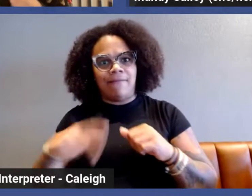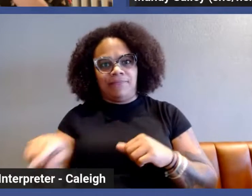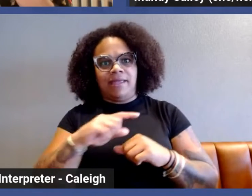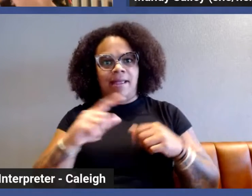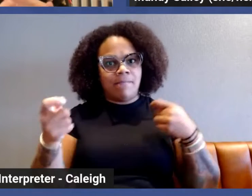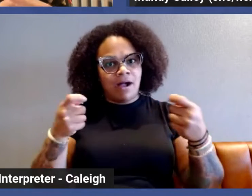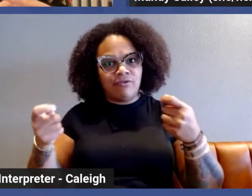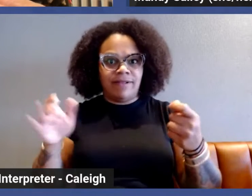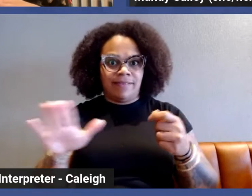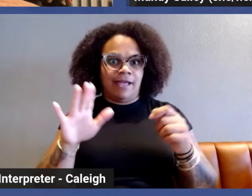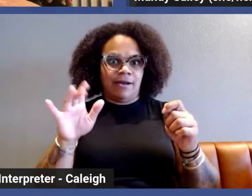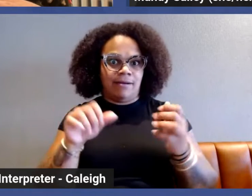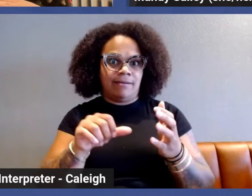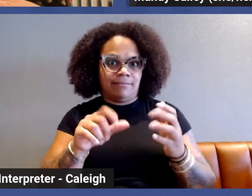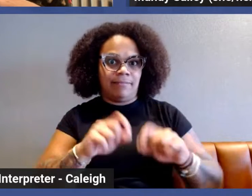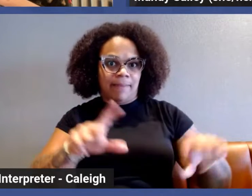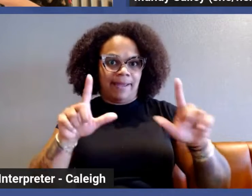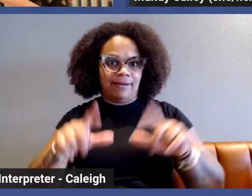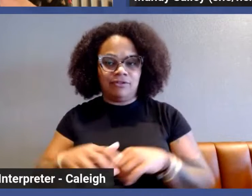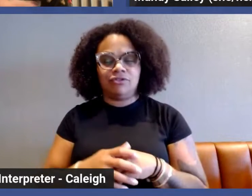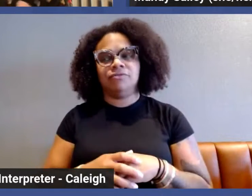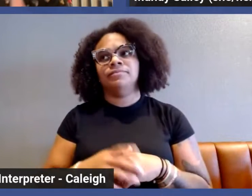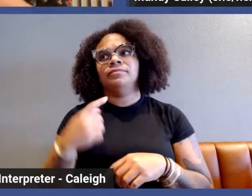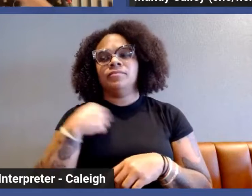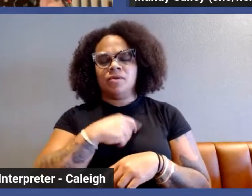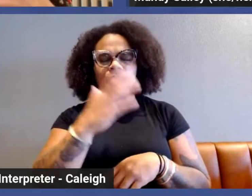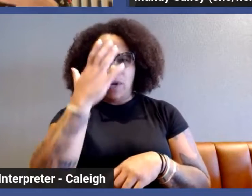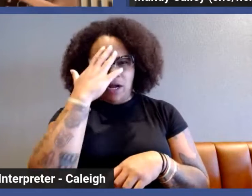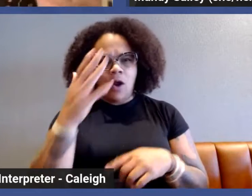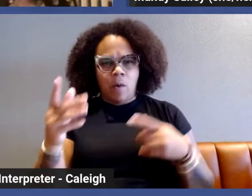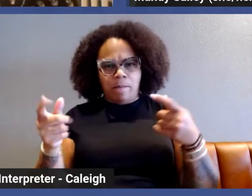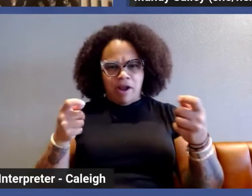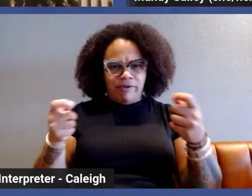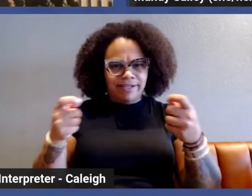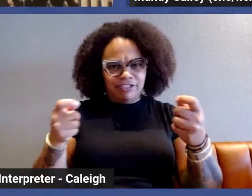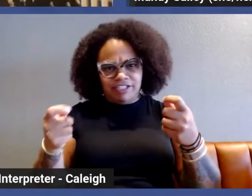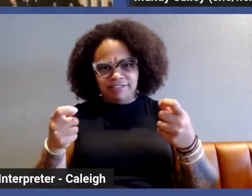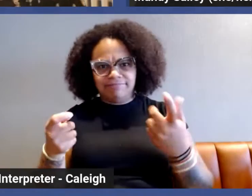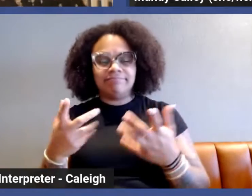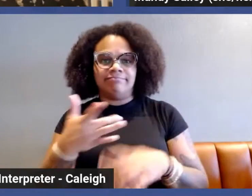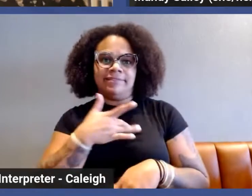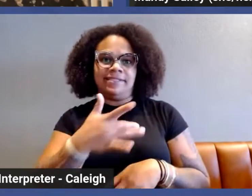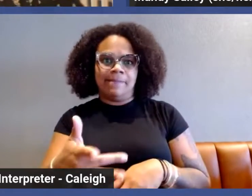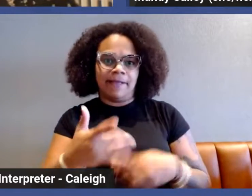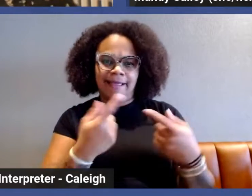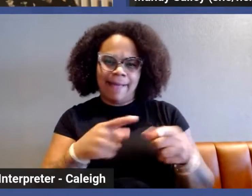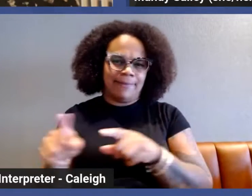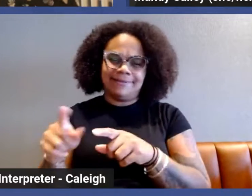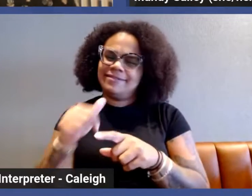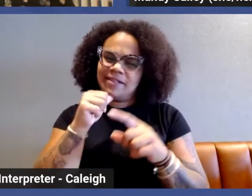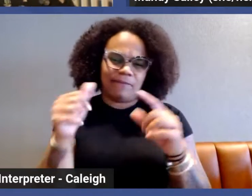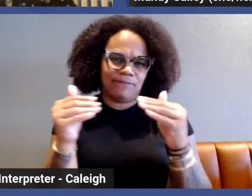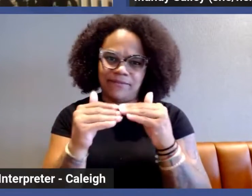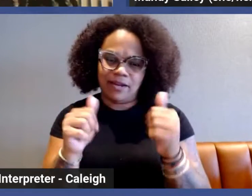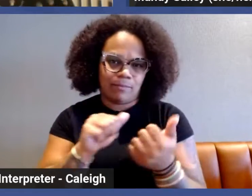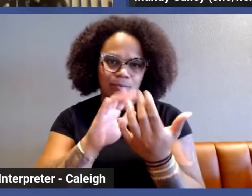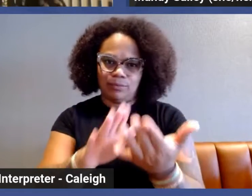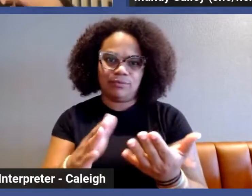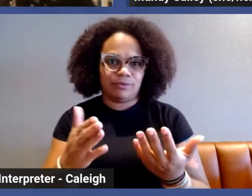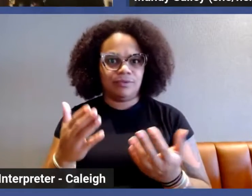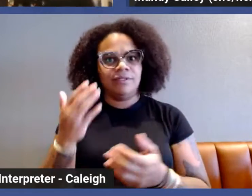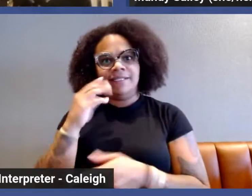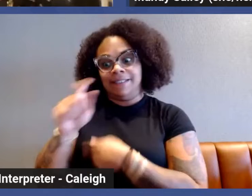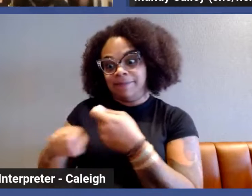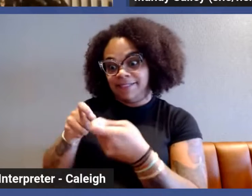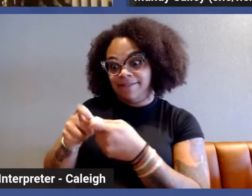always done in kind of unfair ways too, where some people are disproportionately targeted by the same set of rules. So you've got a